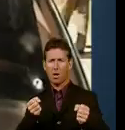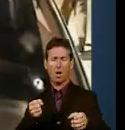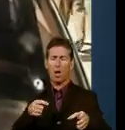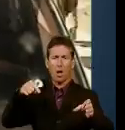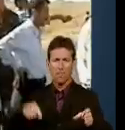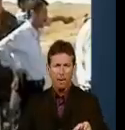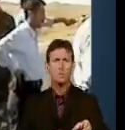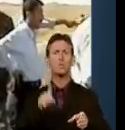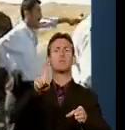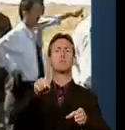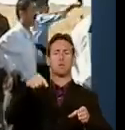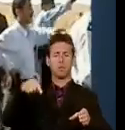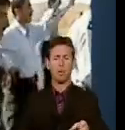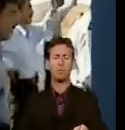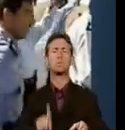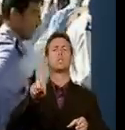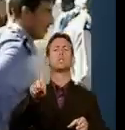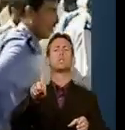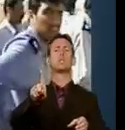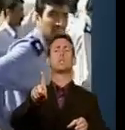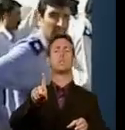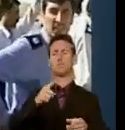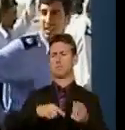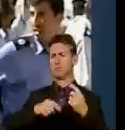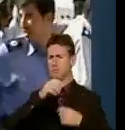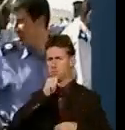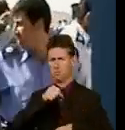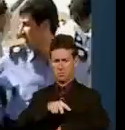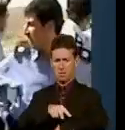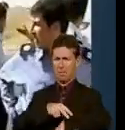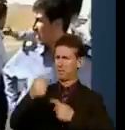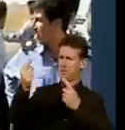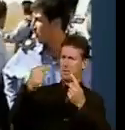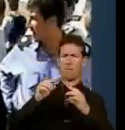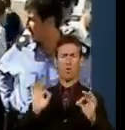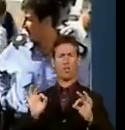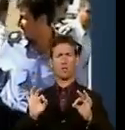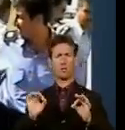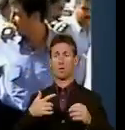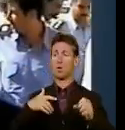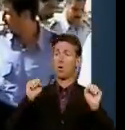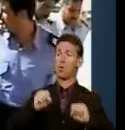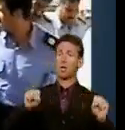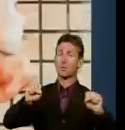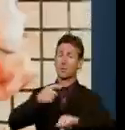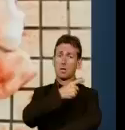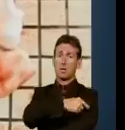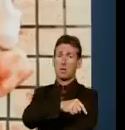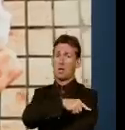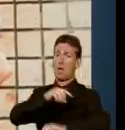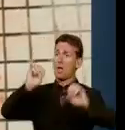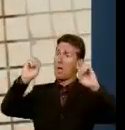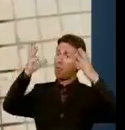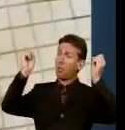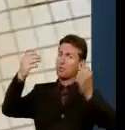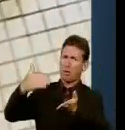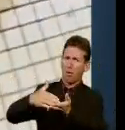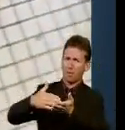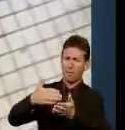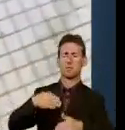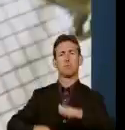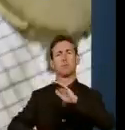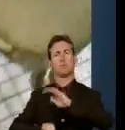road. Its men said no police were present, and they only left when an ambulance arrived.